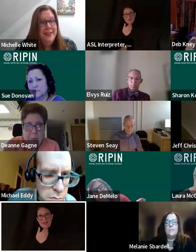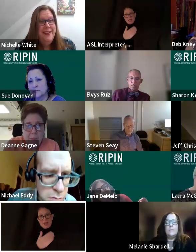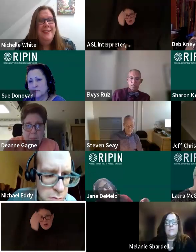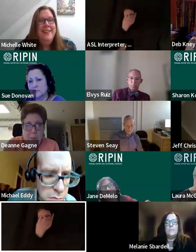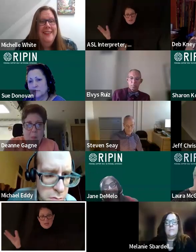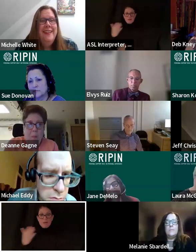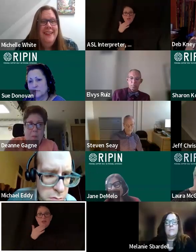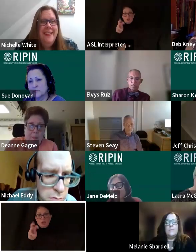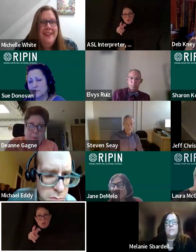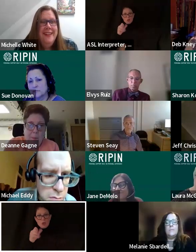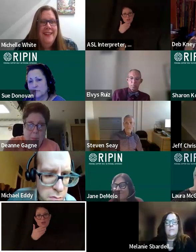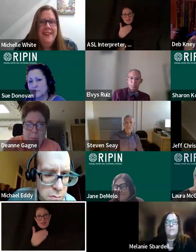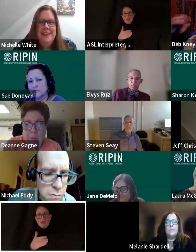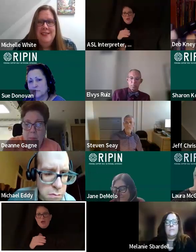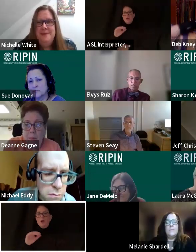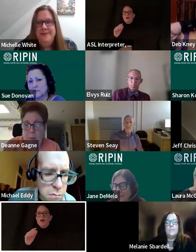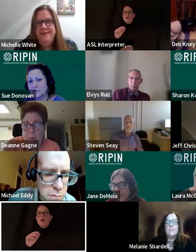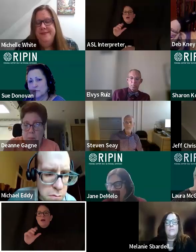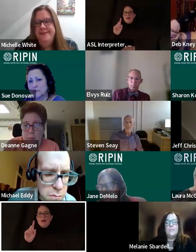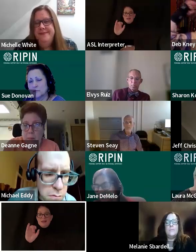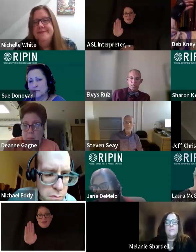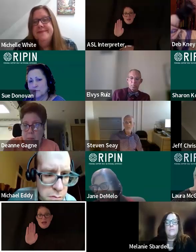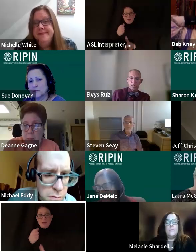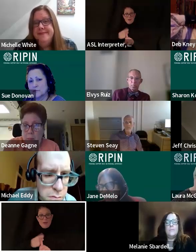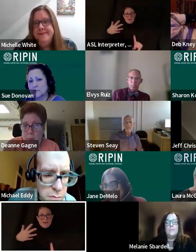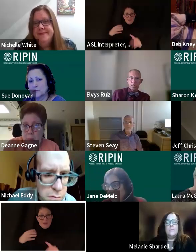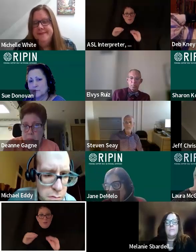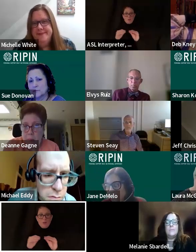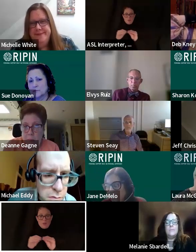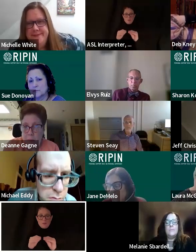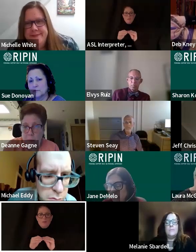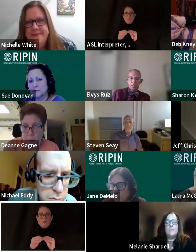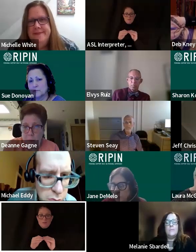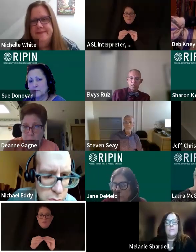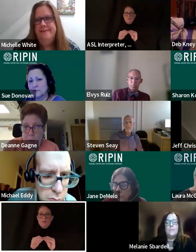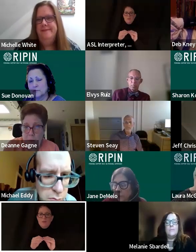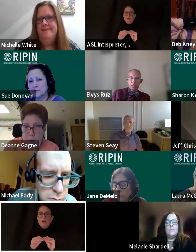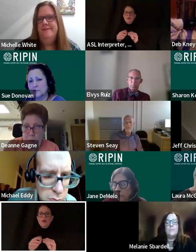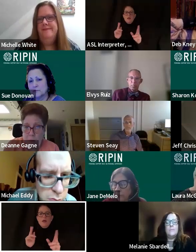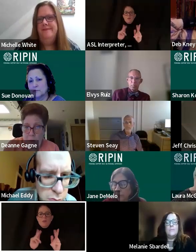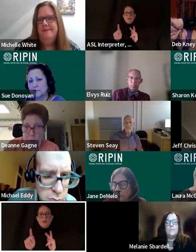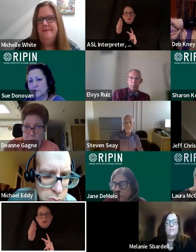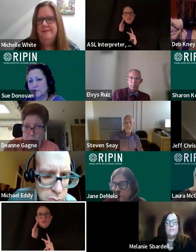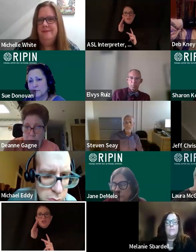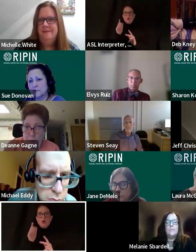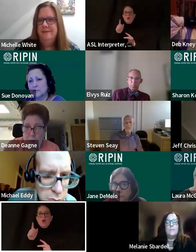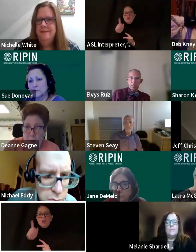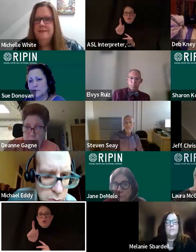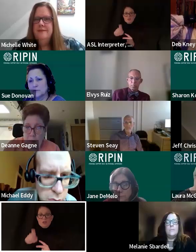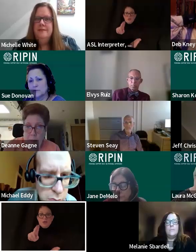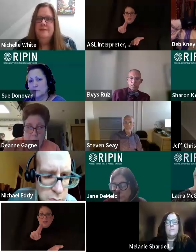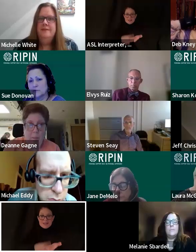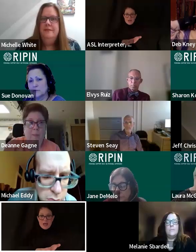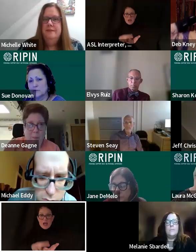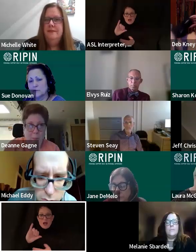good news. Good. And just for adding information around that, the other thing was just so people know, like you're supposed to sign